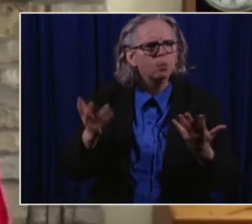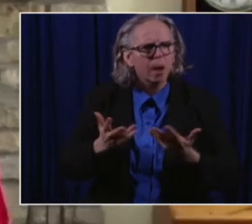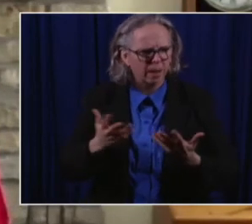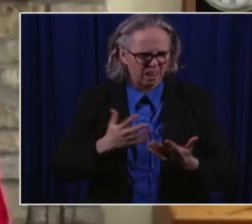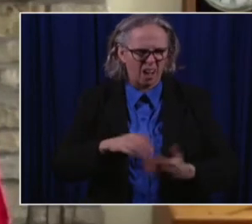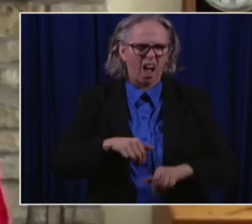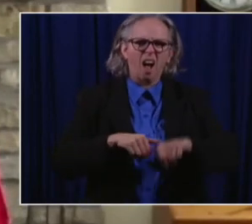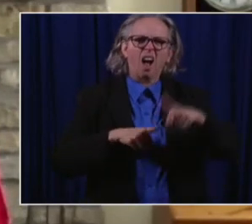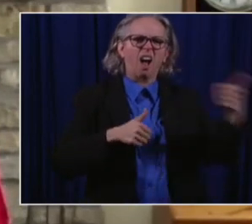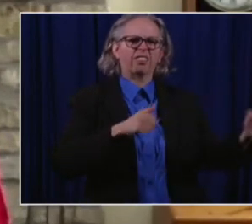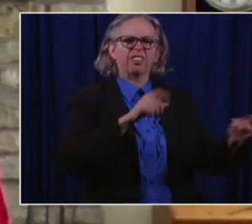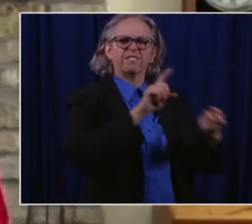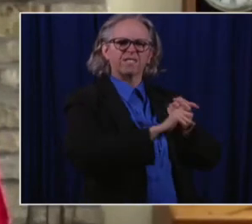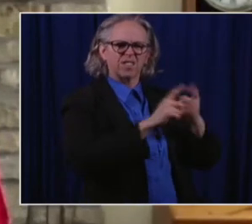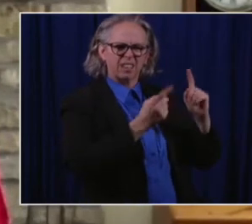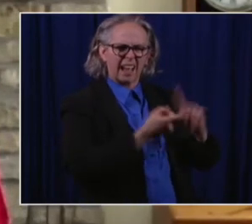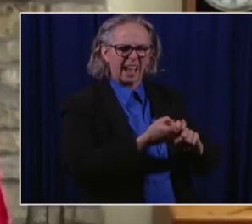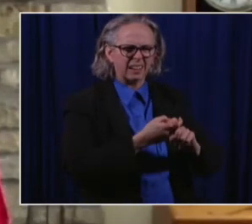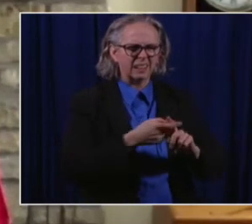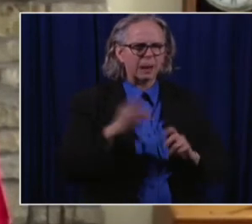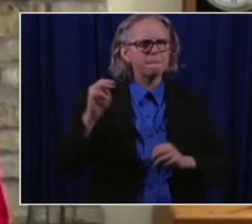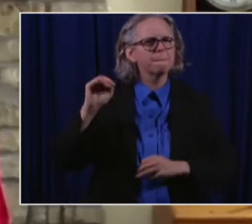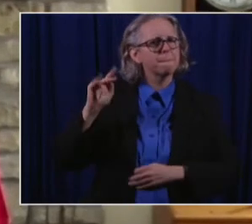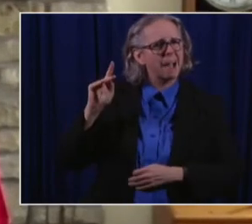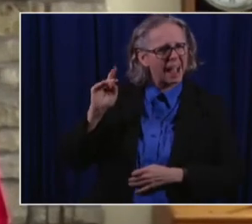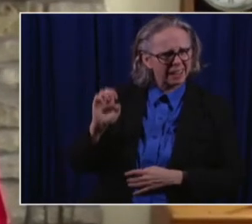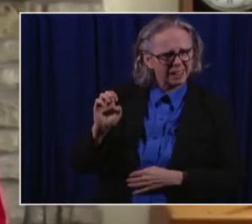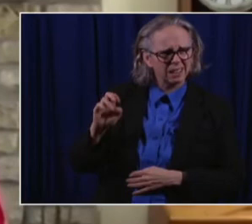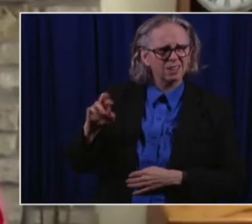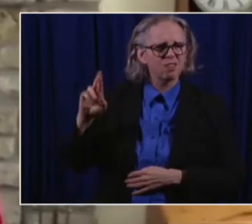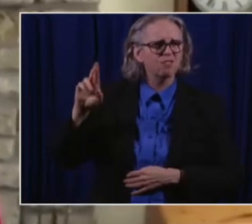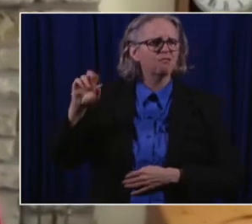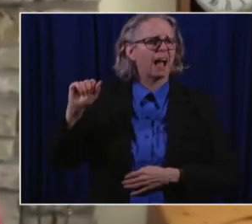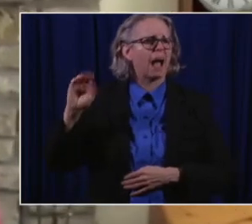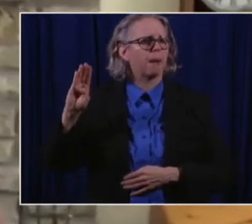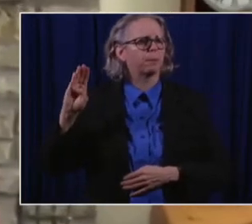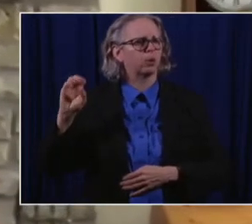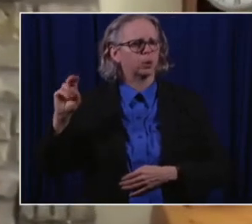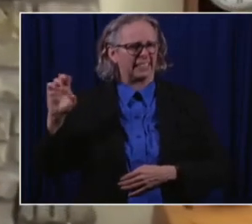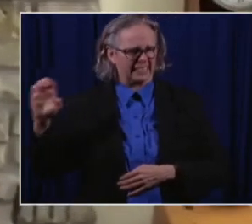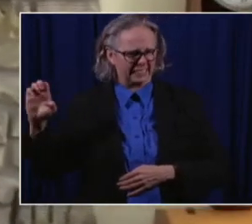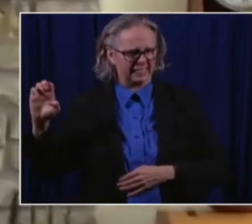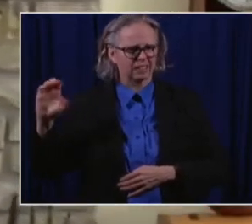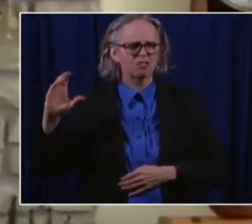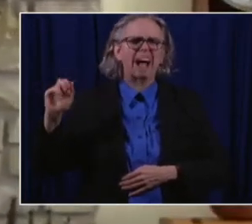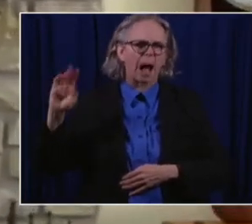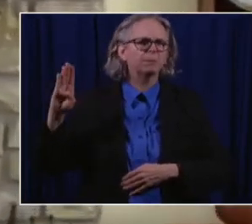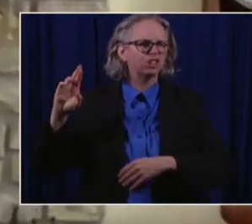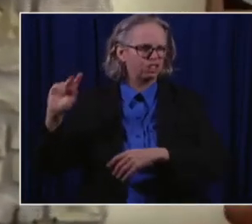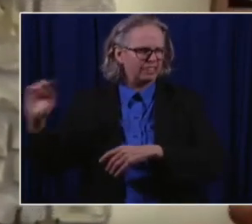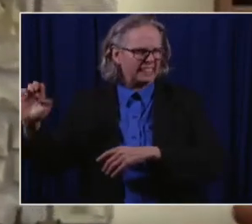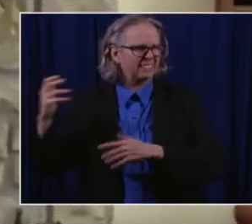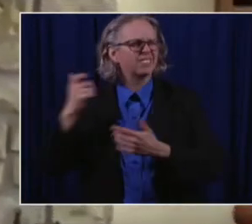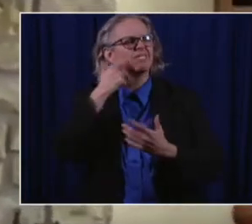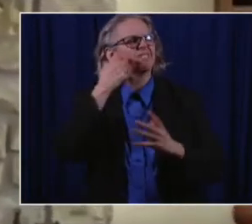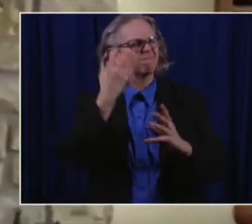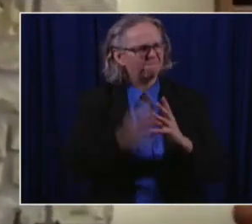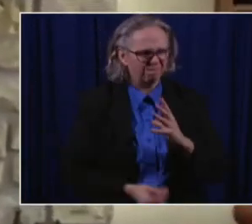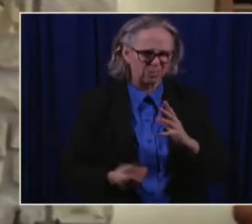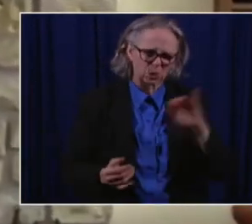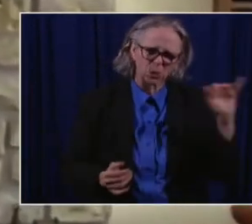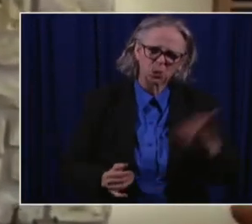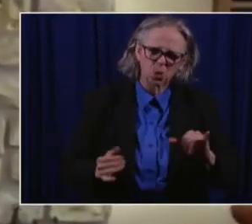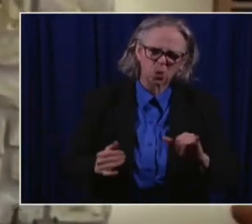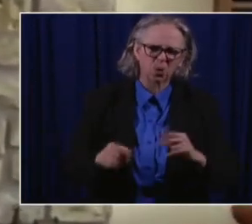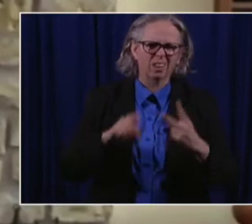Commissioner Mike Crabtree, also died from COVID. And so we extend to his wife, Diana,